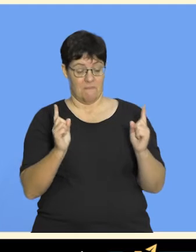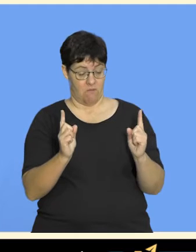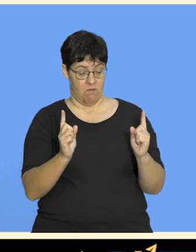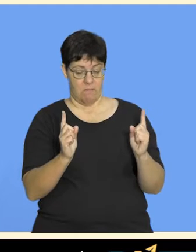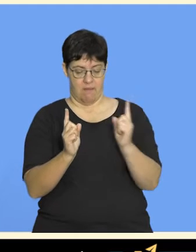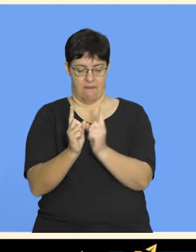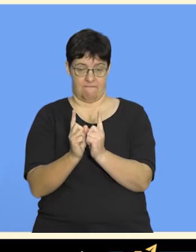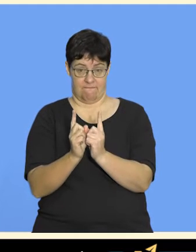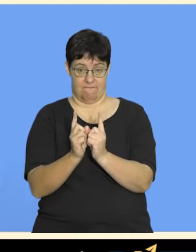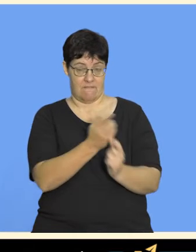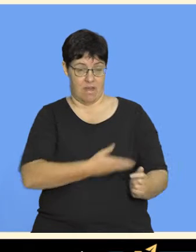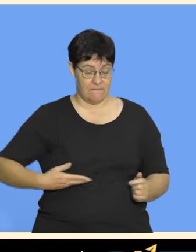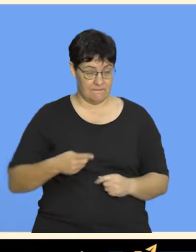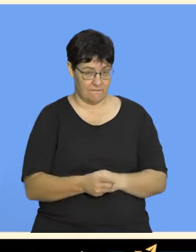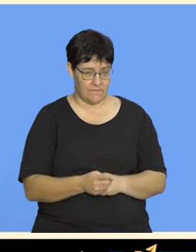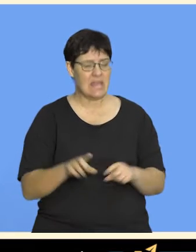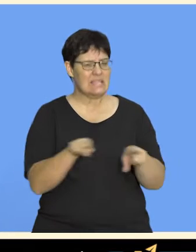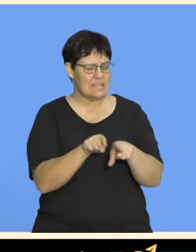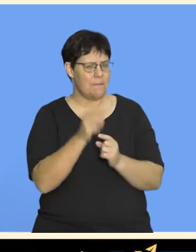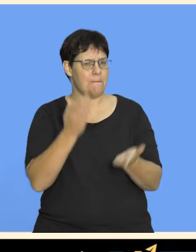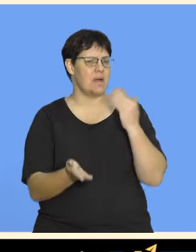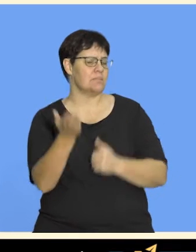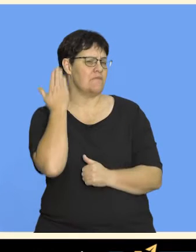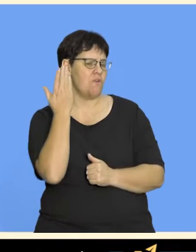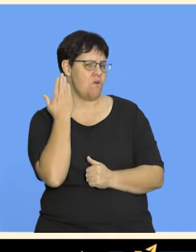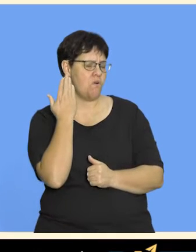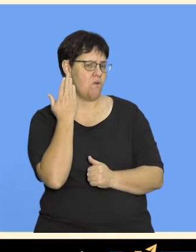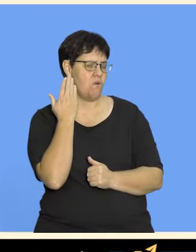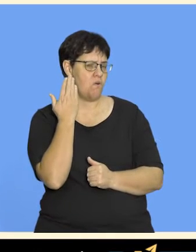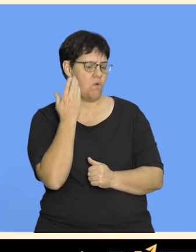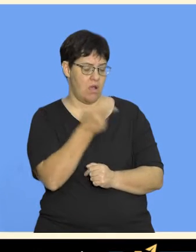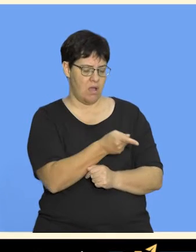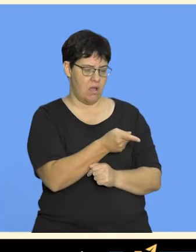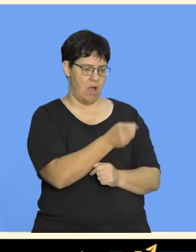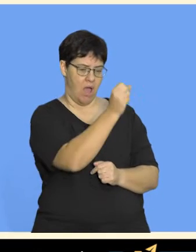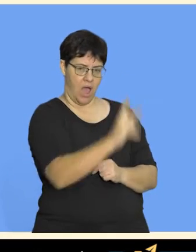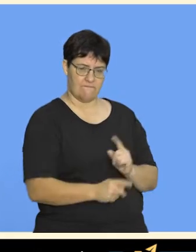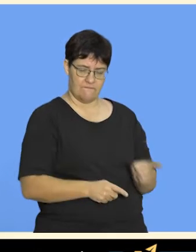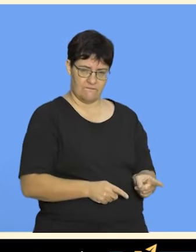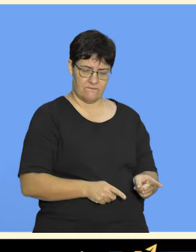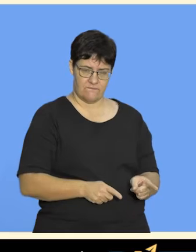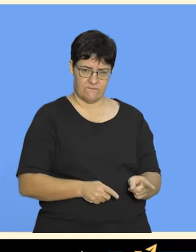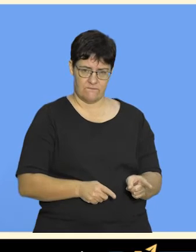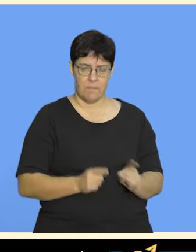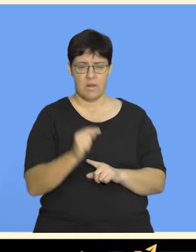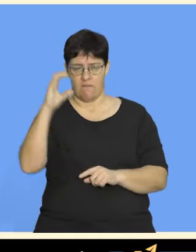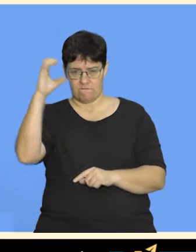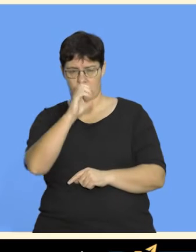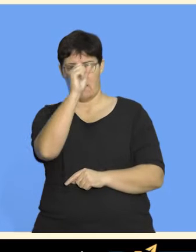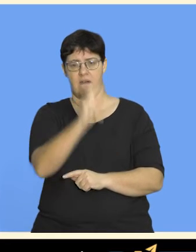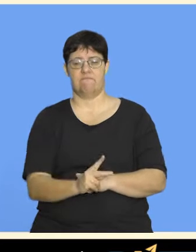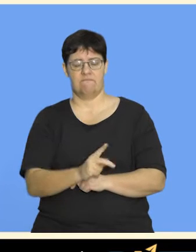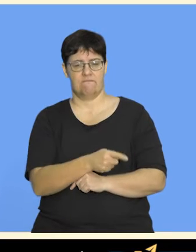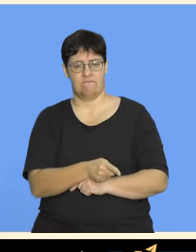distance. So if we're thinking of what we did with mass, when I halved the mass, I halved the